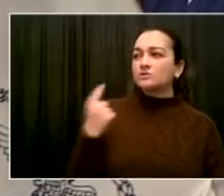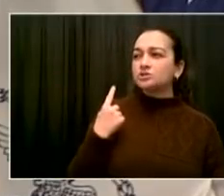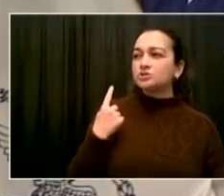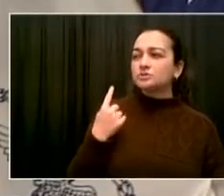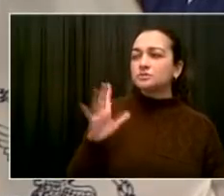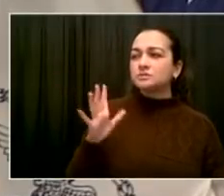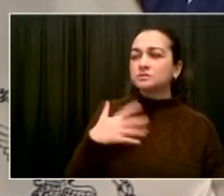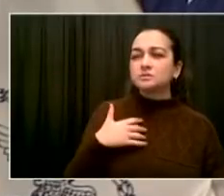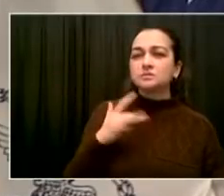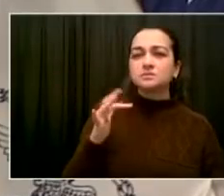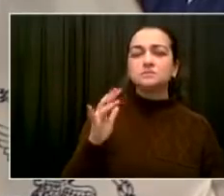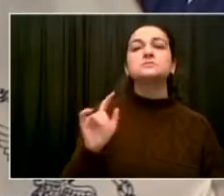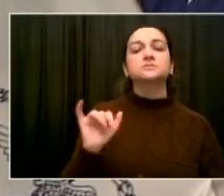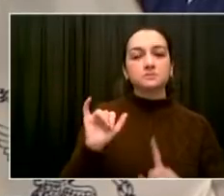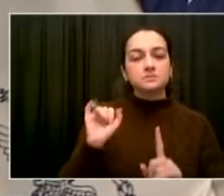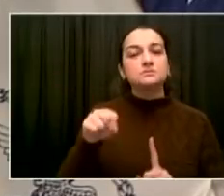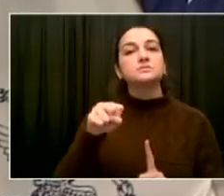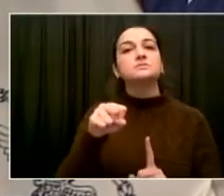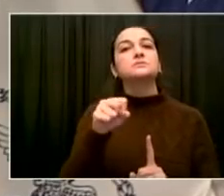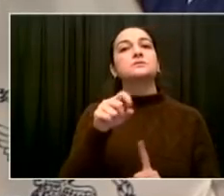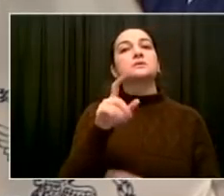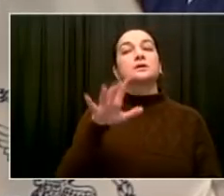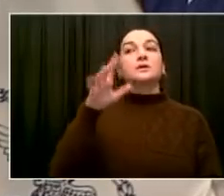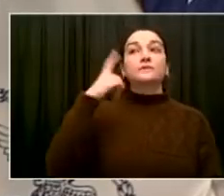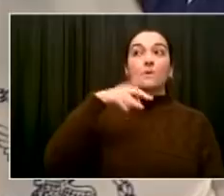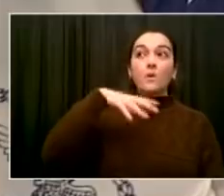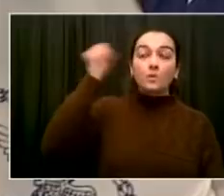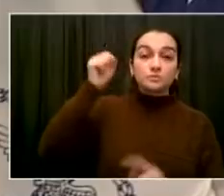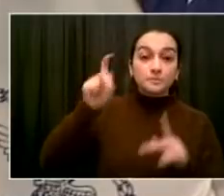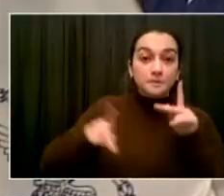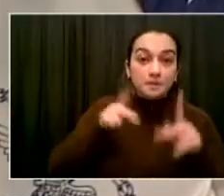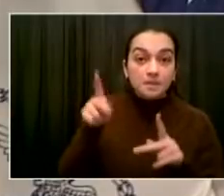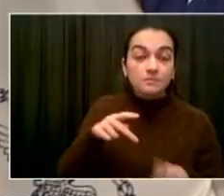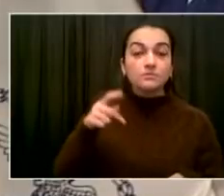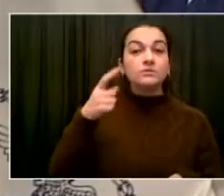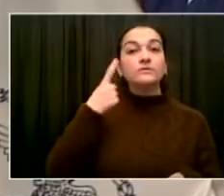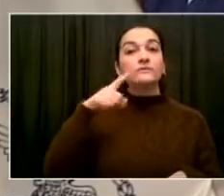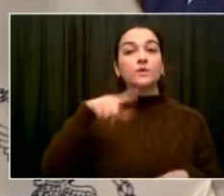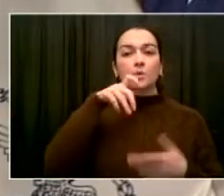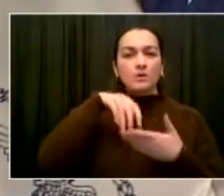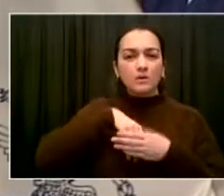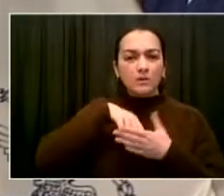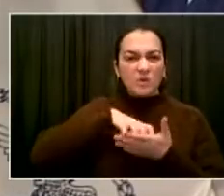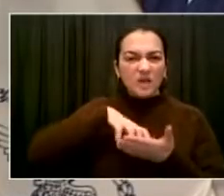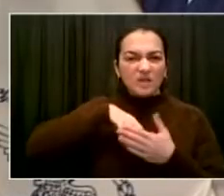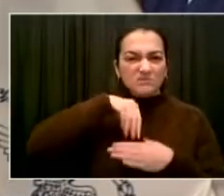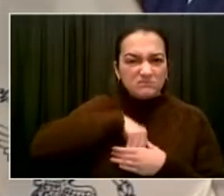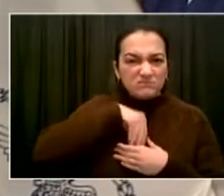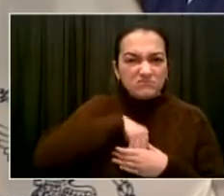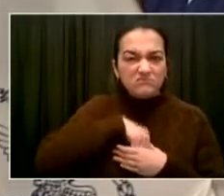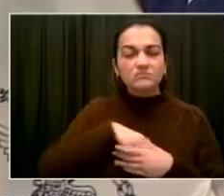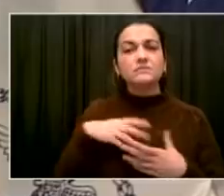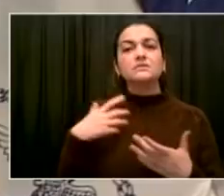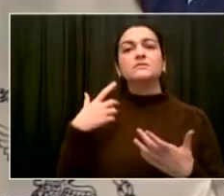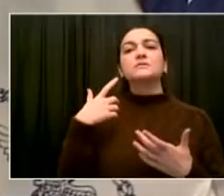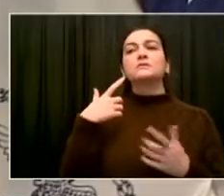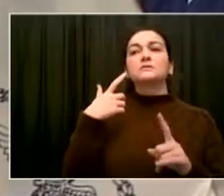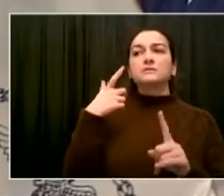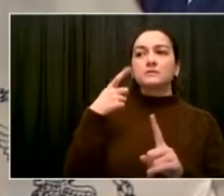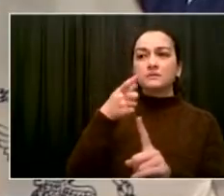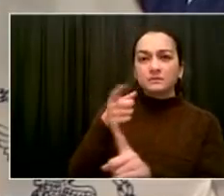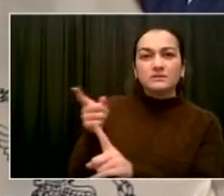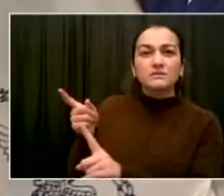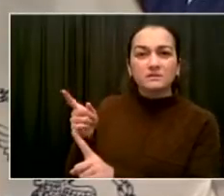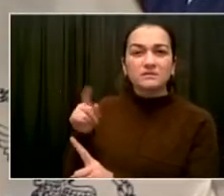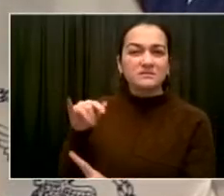vulnerable, for the oldest New Yorkers, for folks with pre-existing serious conditions, to recognize that if there's an optional